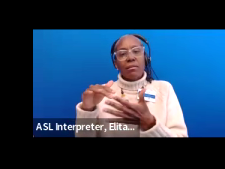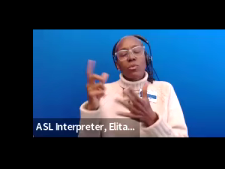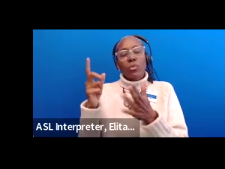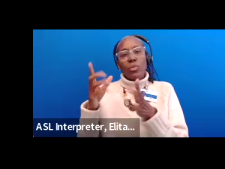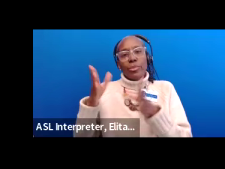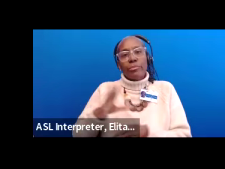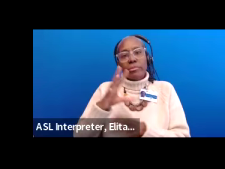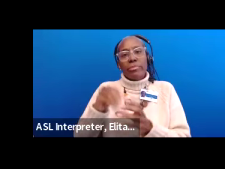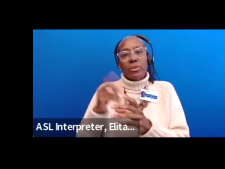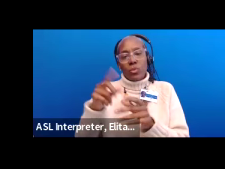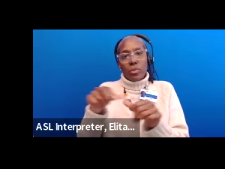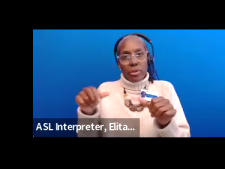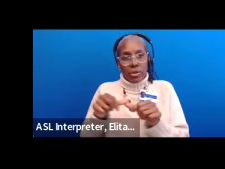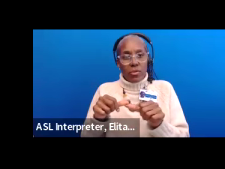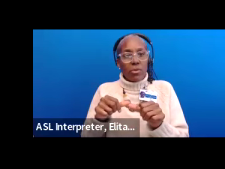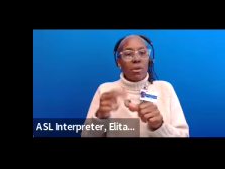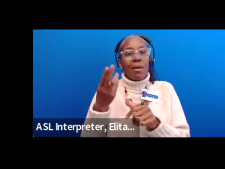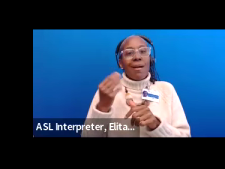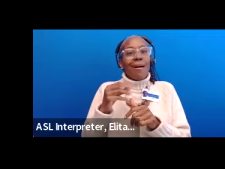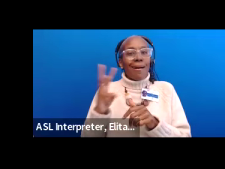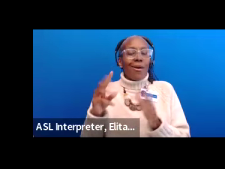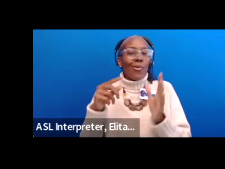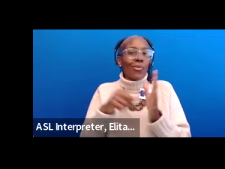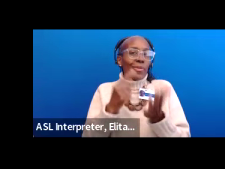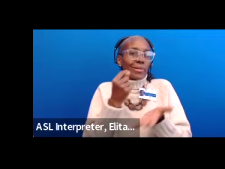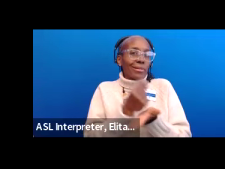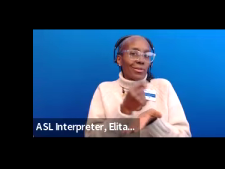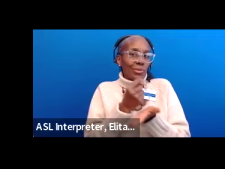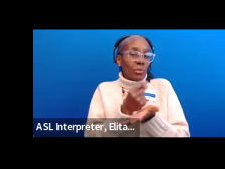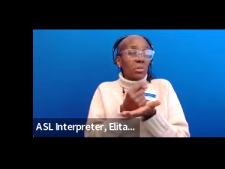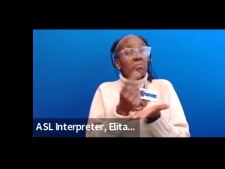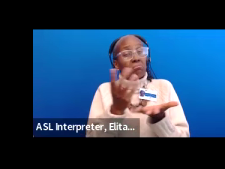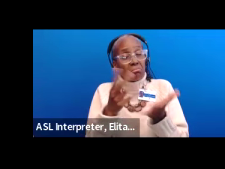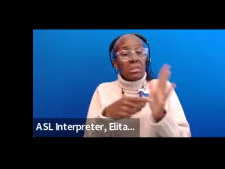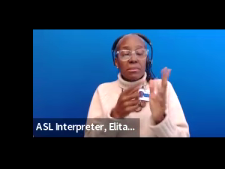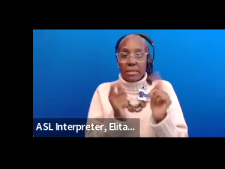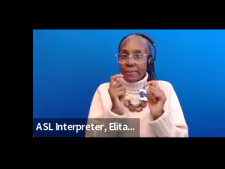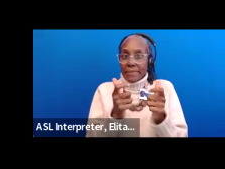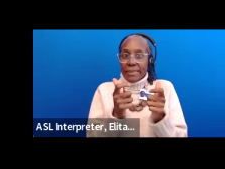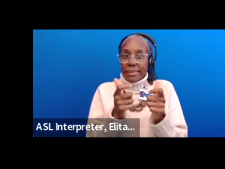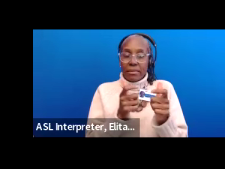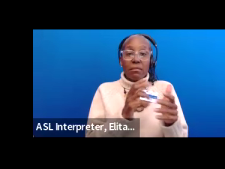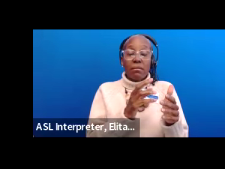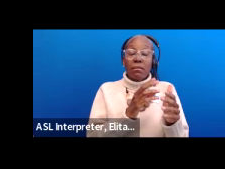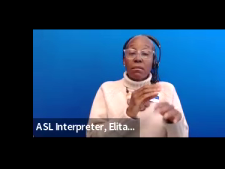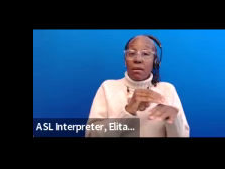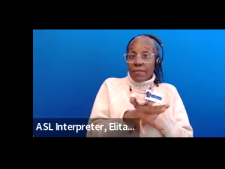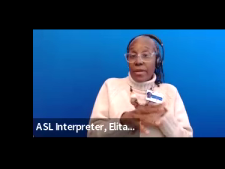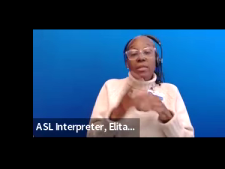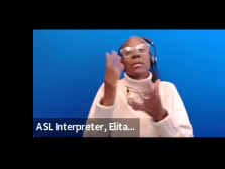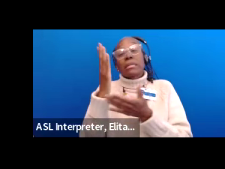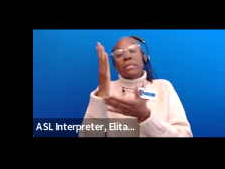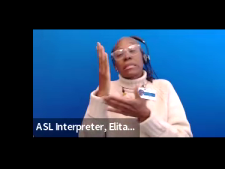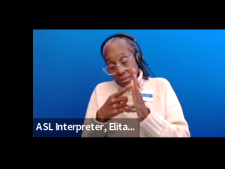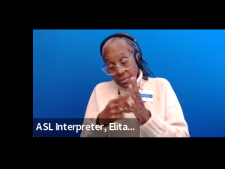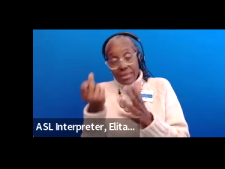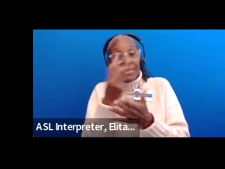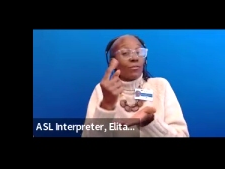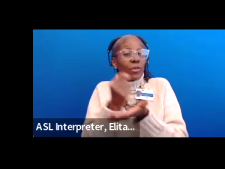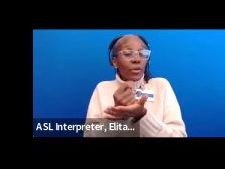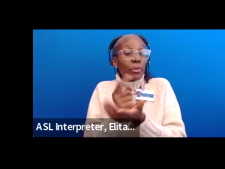our sites how this therapy can have sometimes immediate effects. Sometimes it takes several therapy sessions to